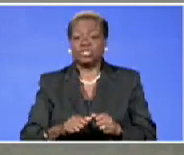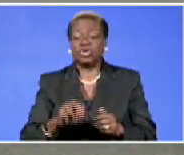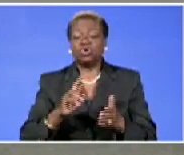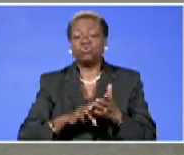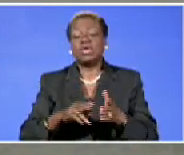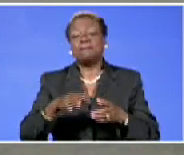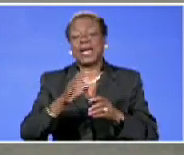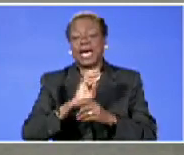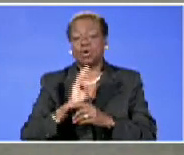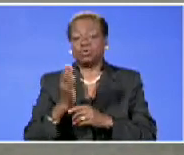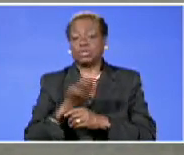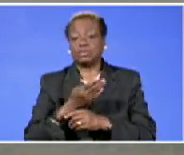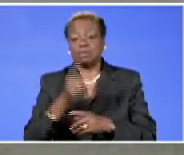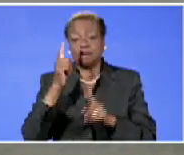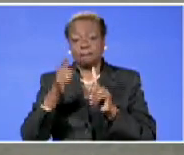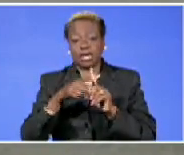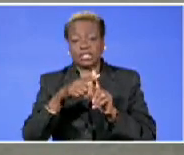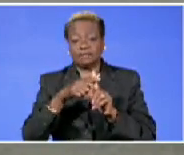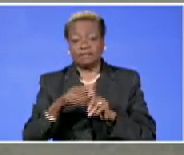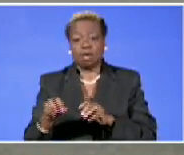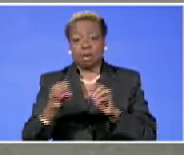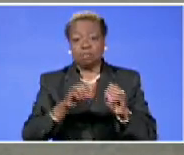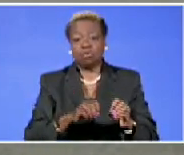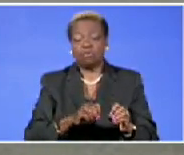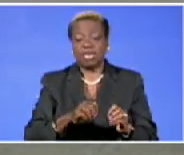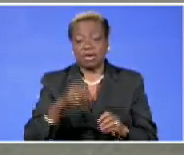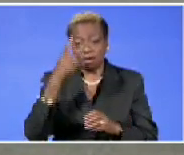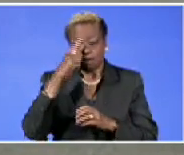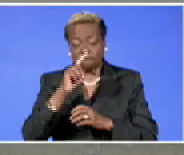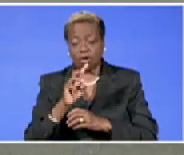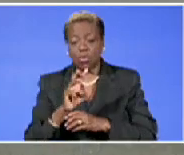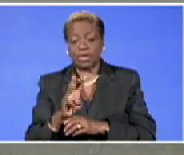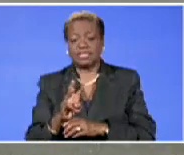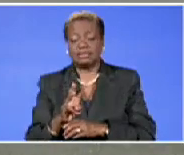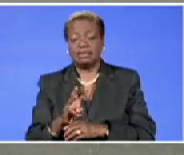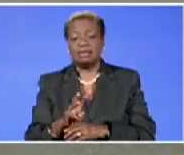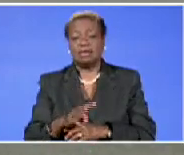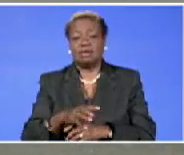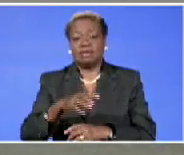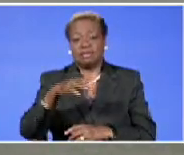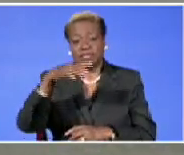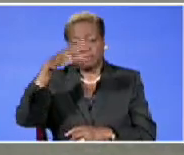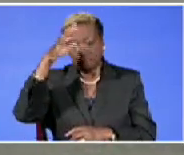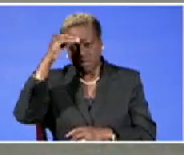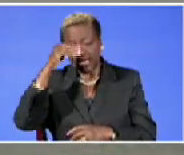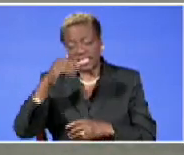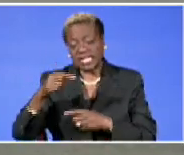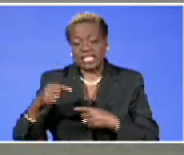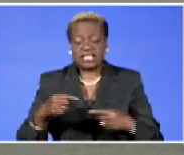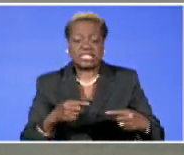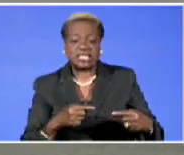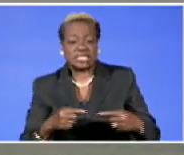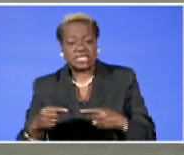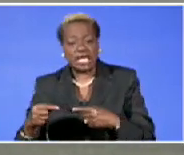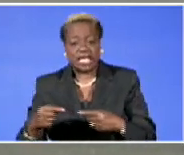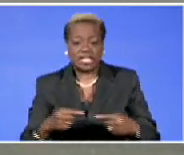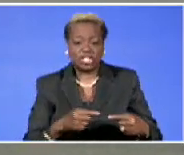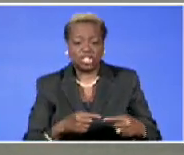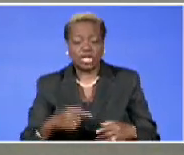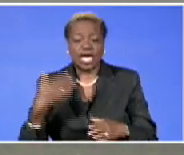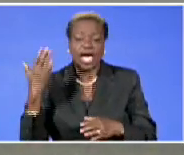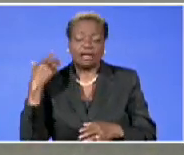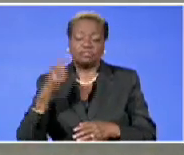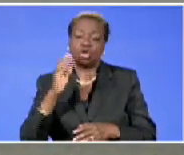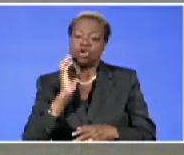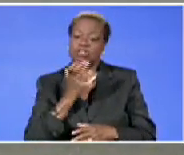positively moving forward. Guys are still a little sluggish after the Christmas break. So, you know, we'll be able to iron out the kinks,